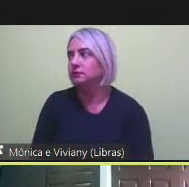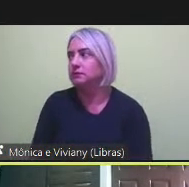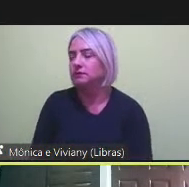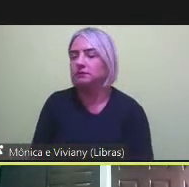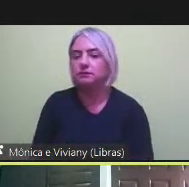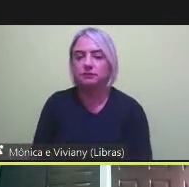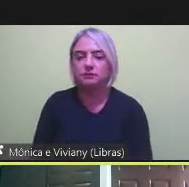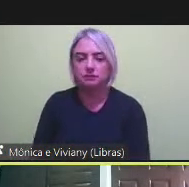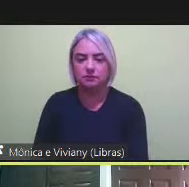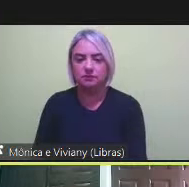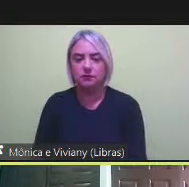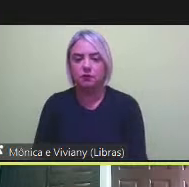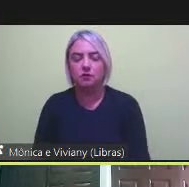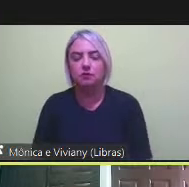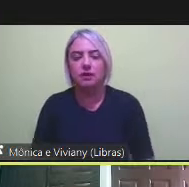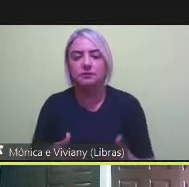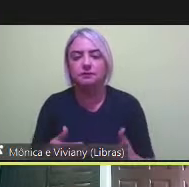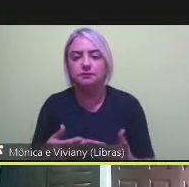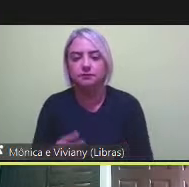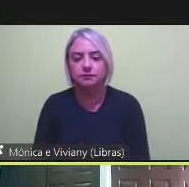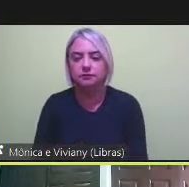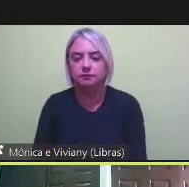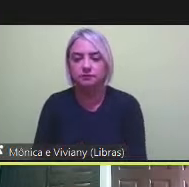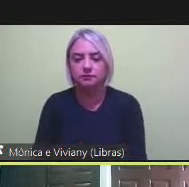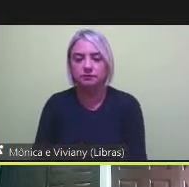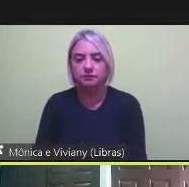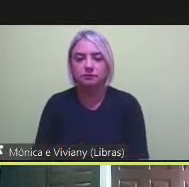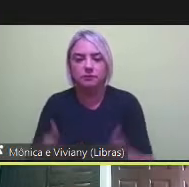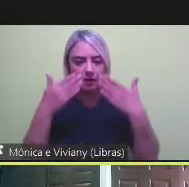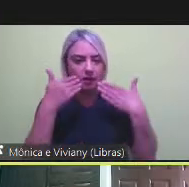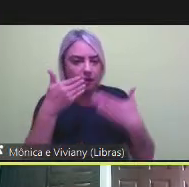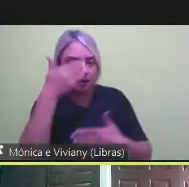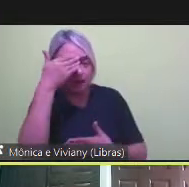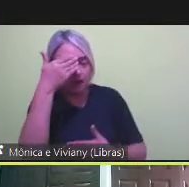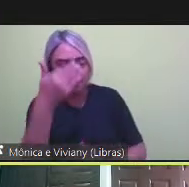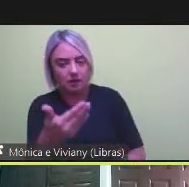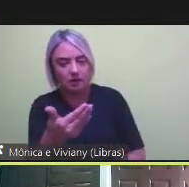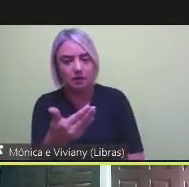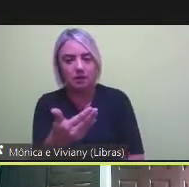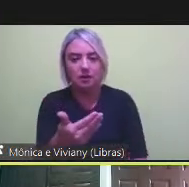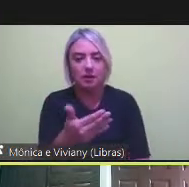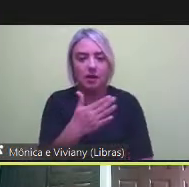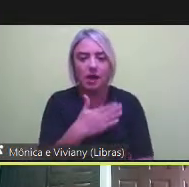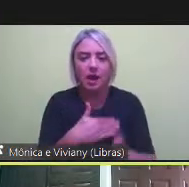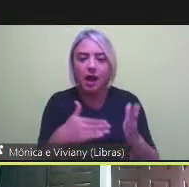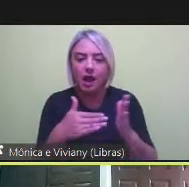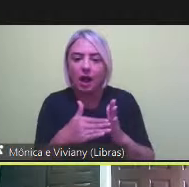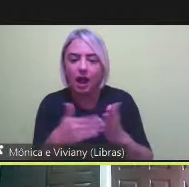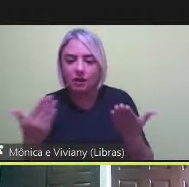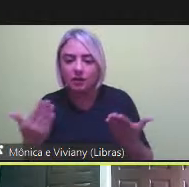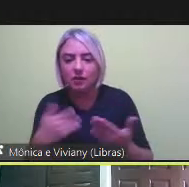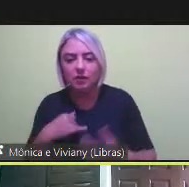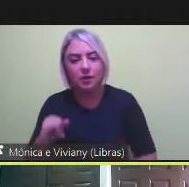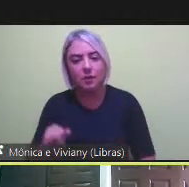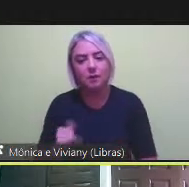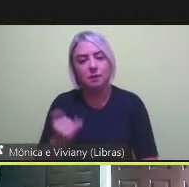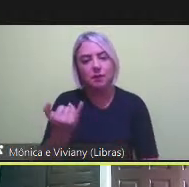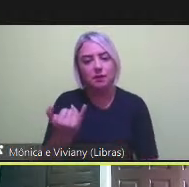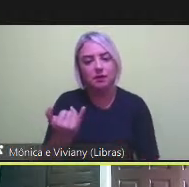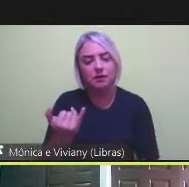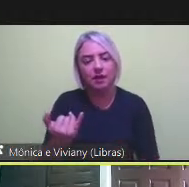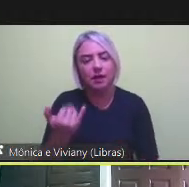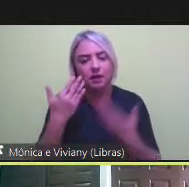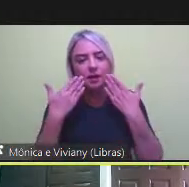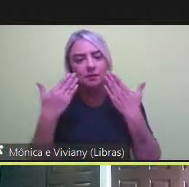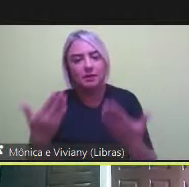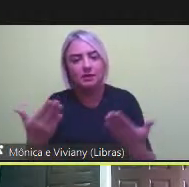would like to say thank you to everyone for giving us the opportunity to present to you today. And also,